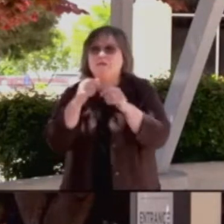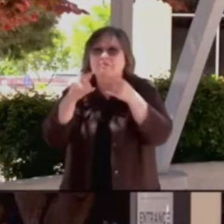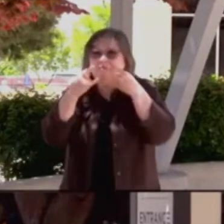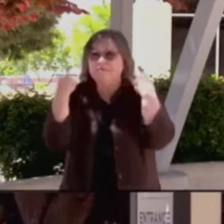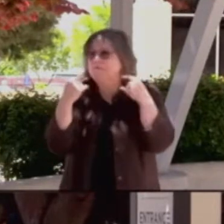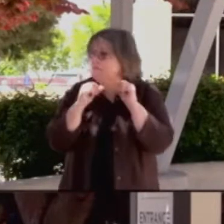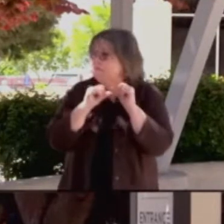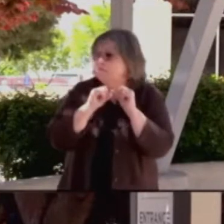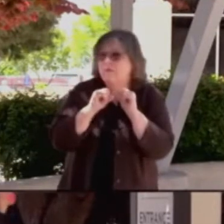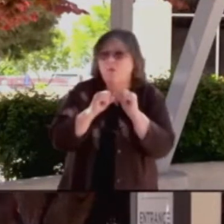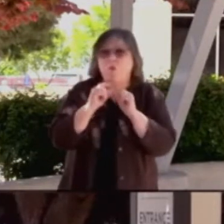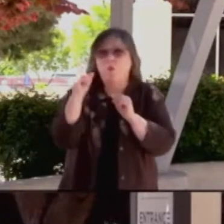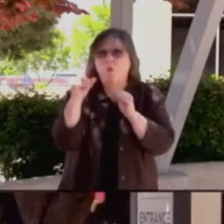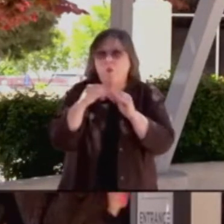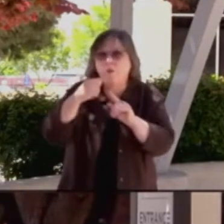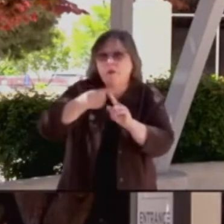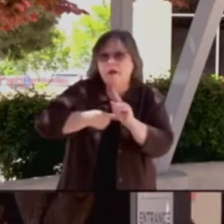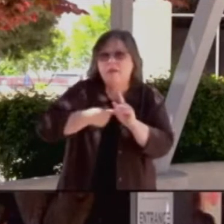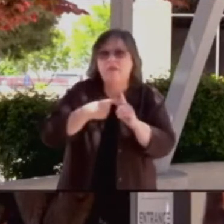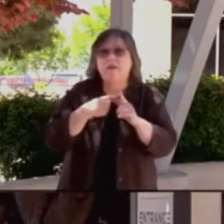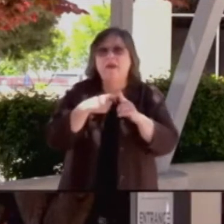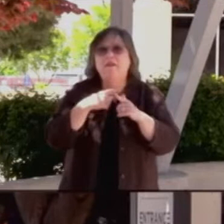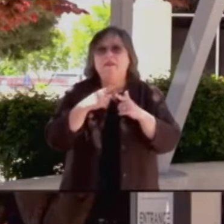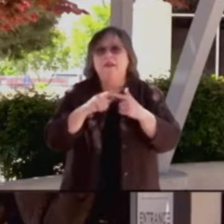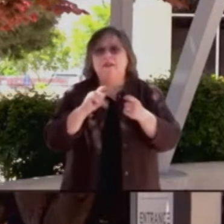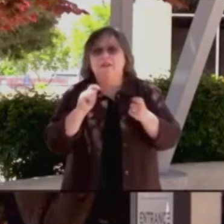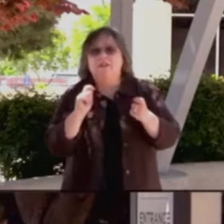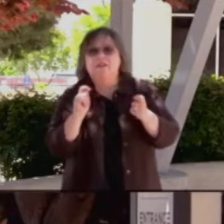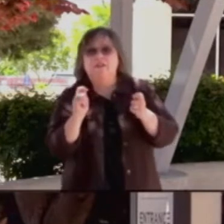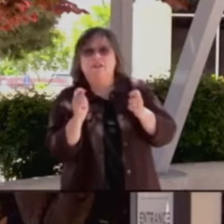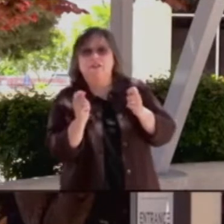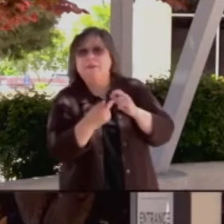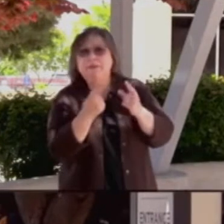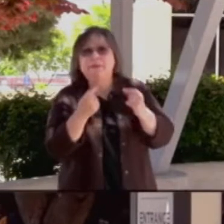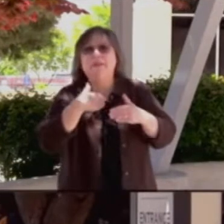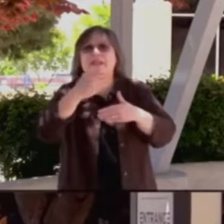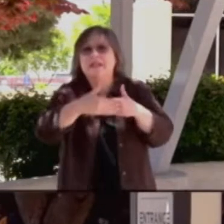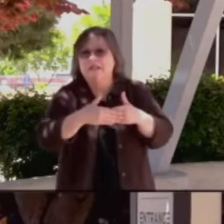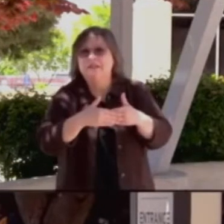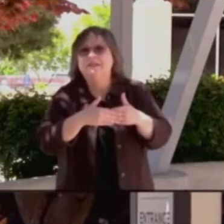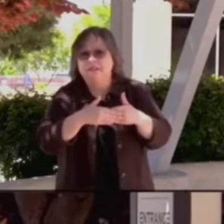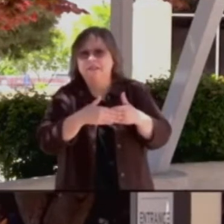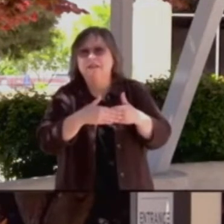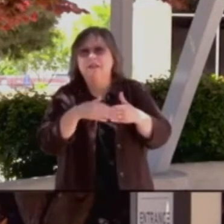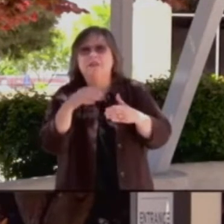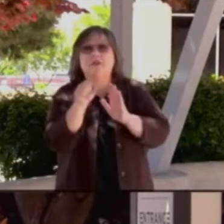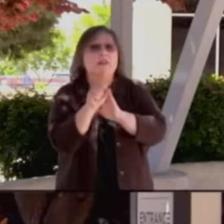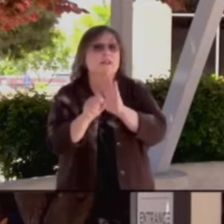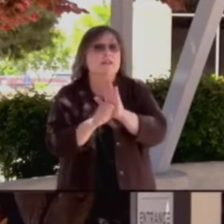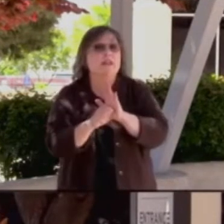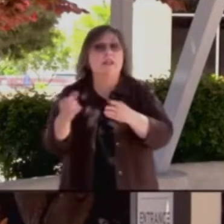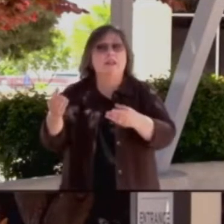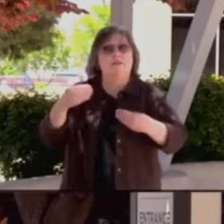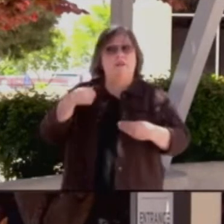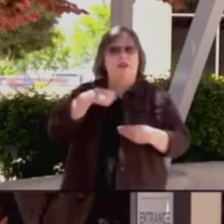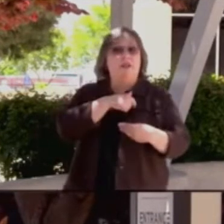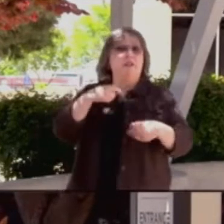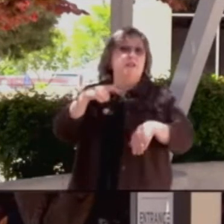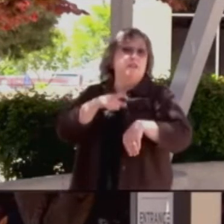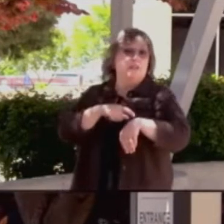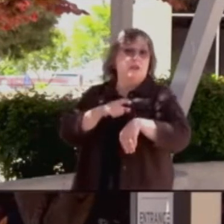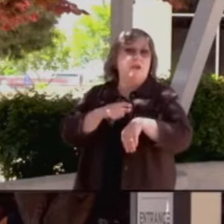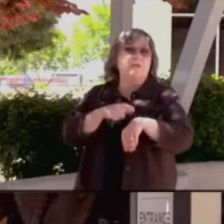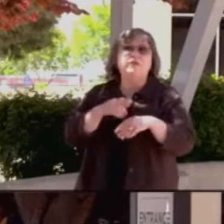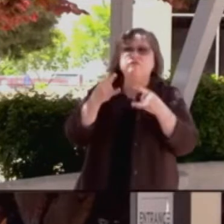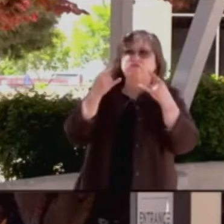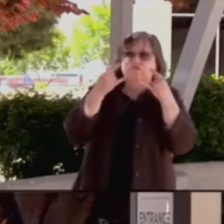implement it, right? This is a big change and it takes time to figure out how to implement it. So the state has given us time. And then we've taken a step